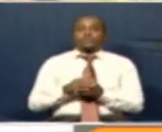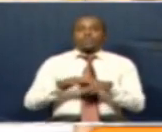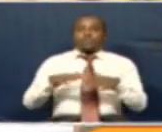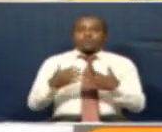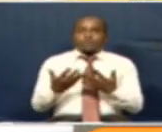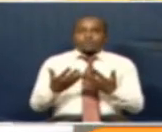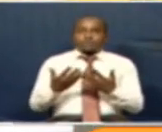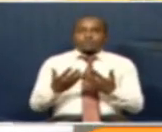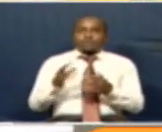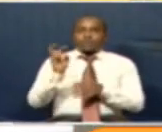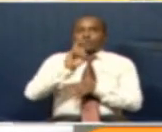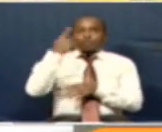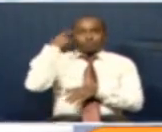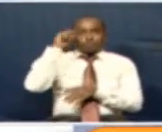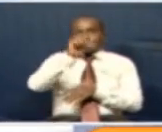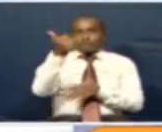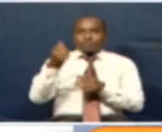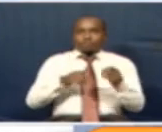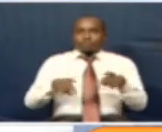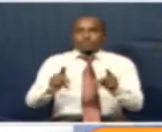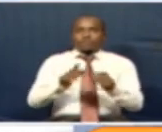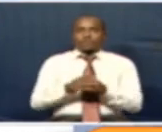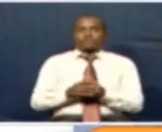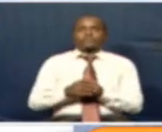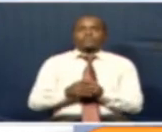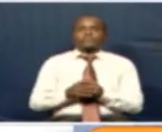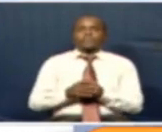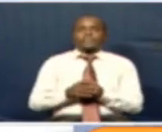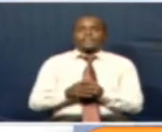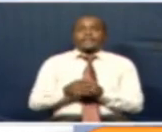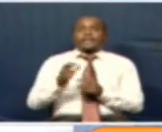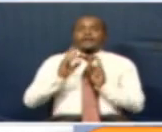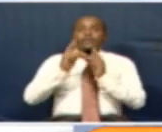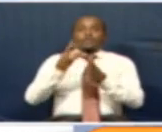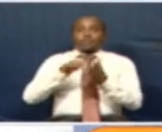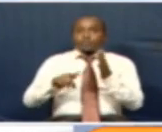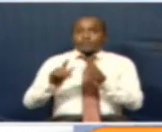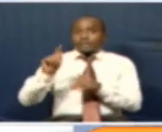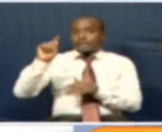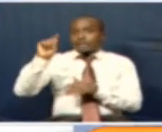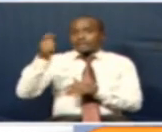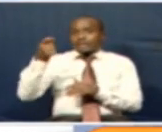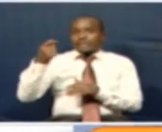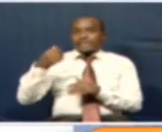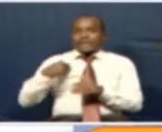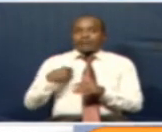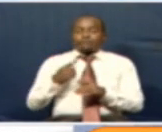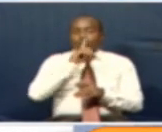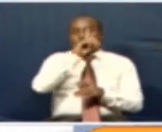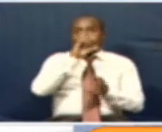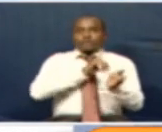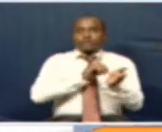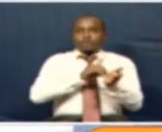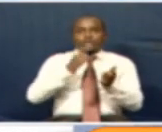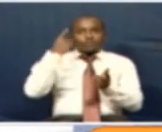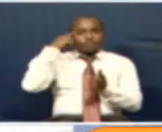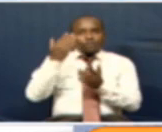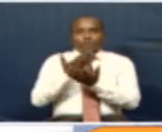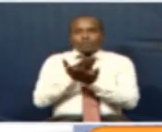or to look for other opportunities. The result is that Kenya now has a decimal ratio of one doctor for